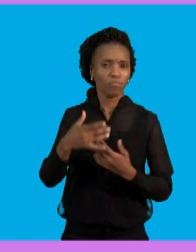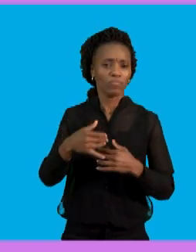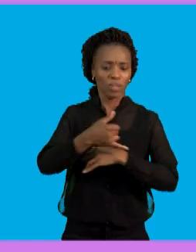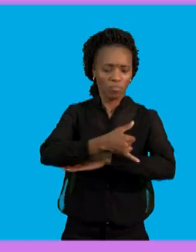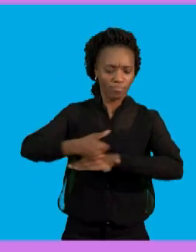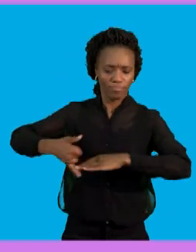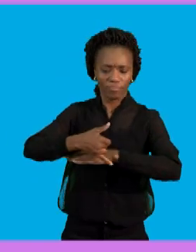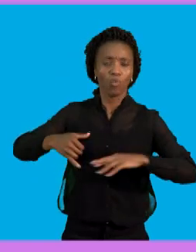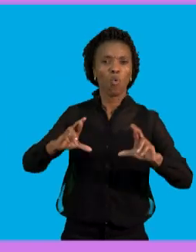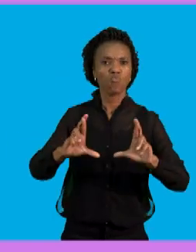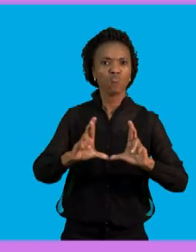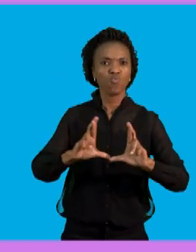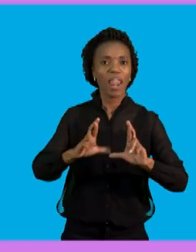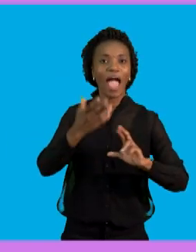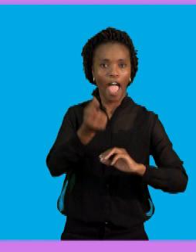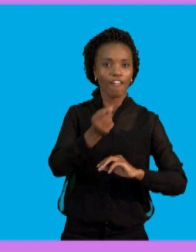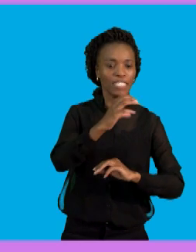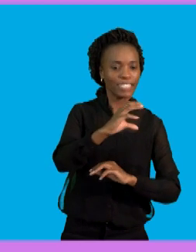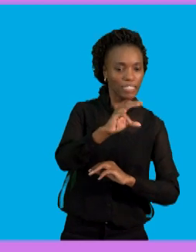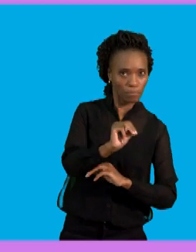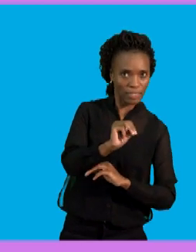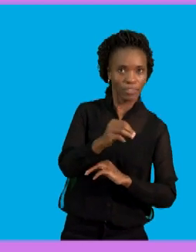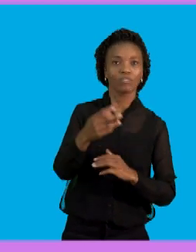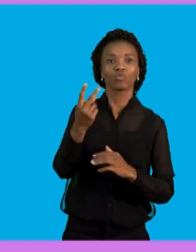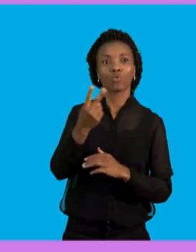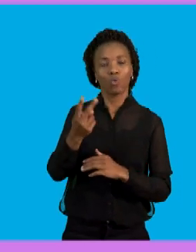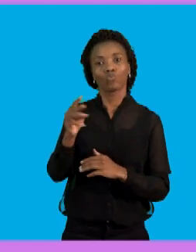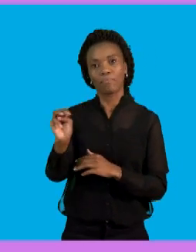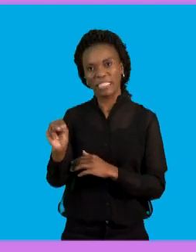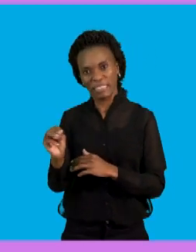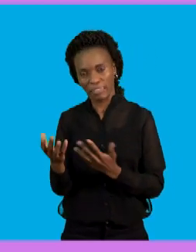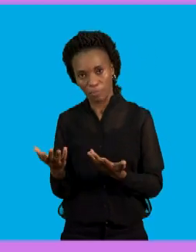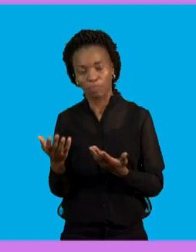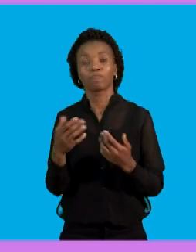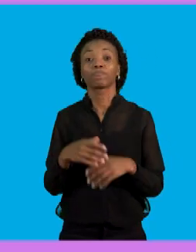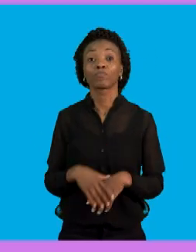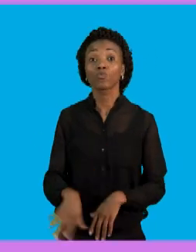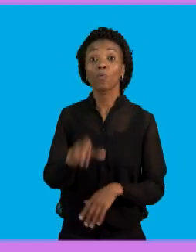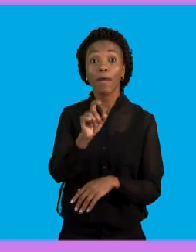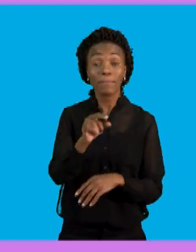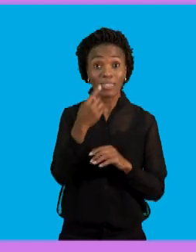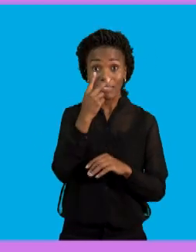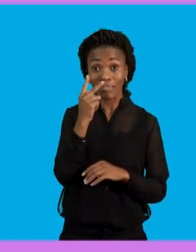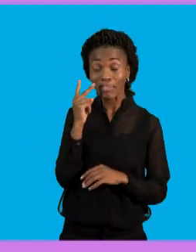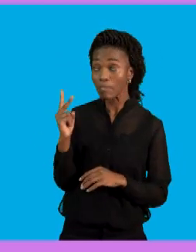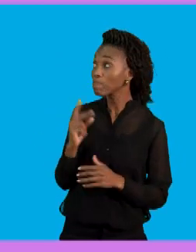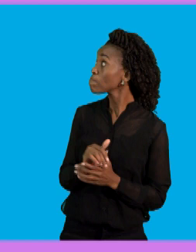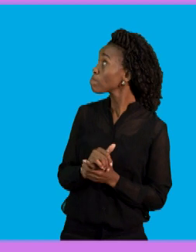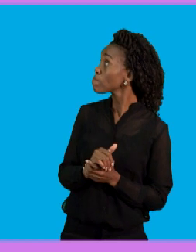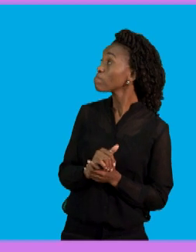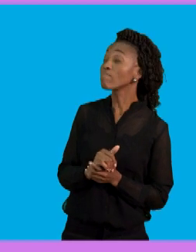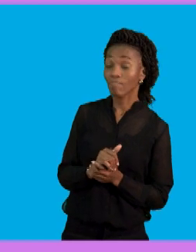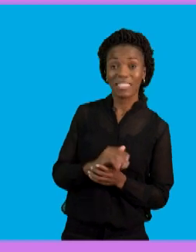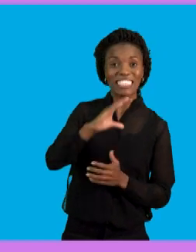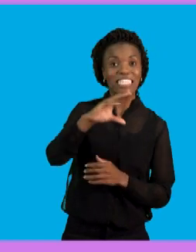ruler will have centimeters as well as meters. So now, looking at this one that we are having here,